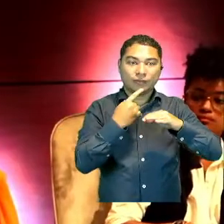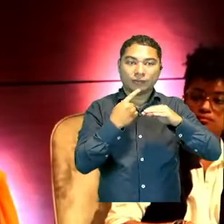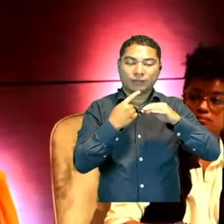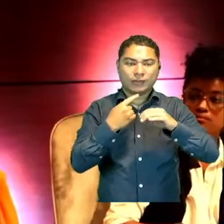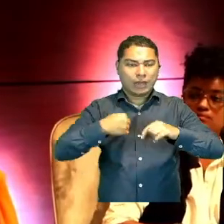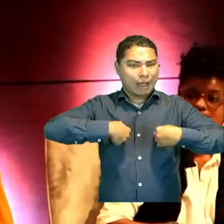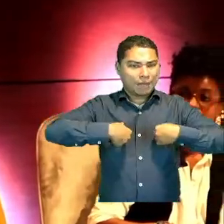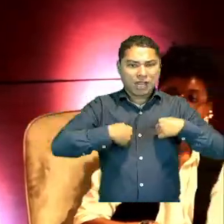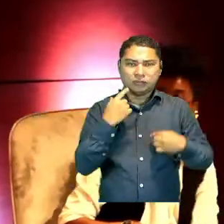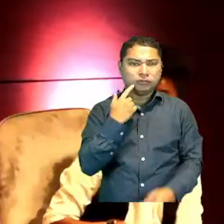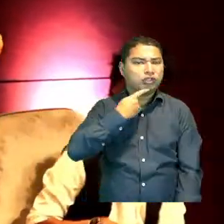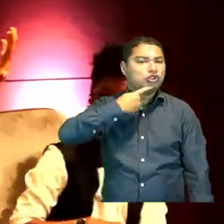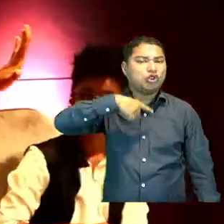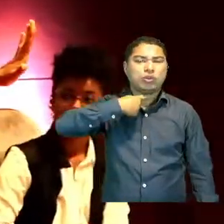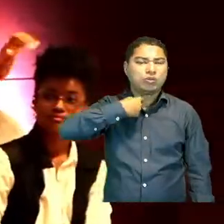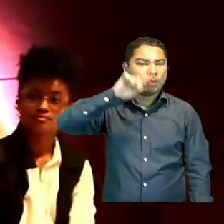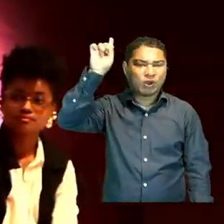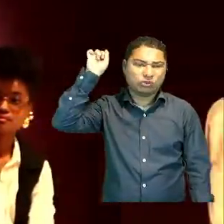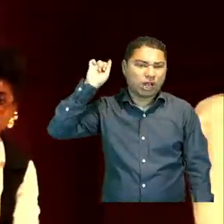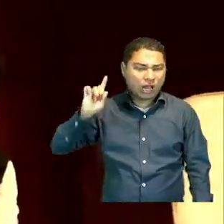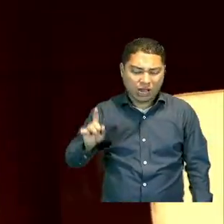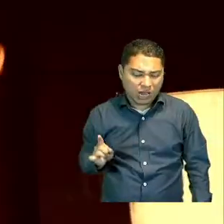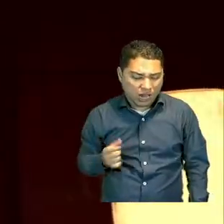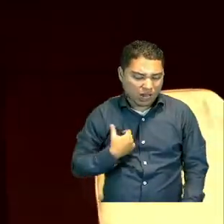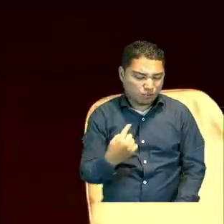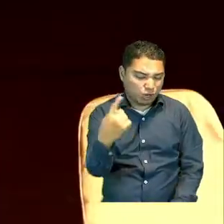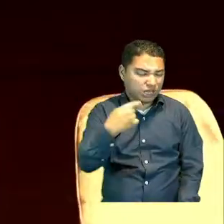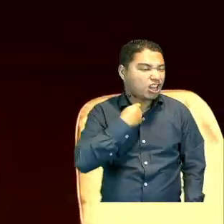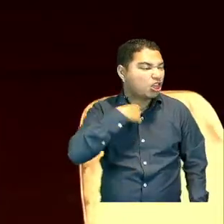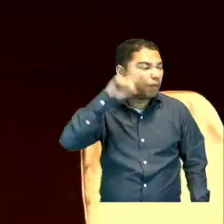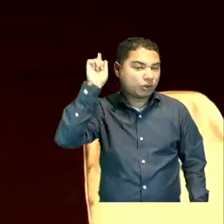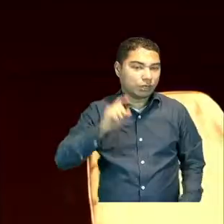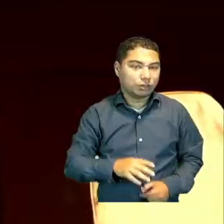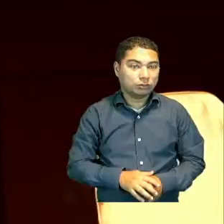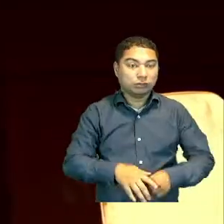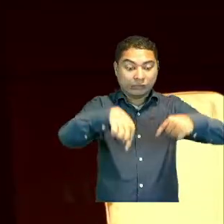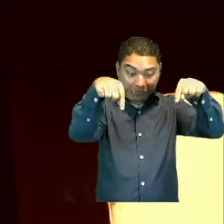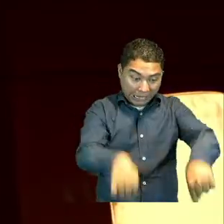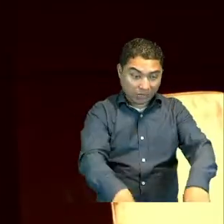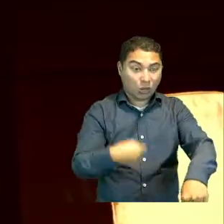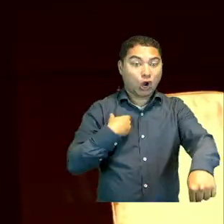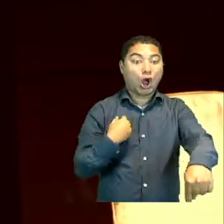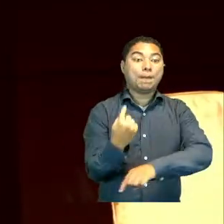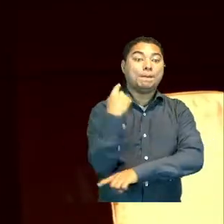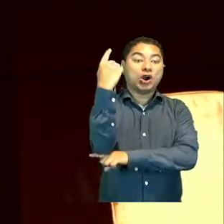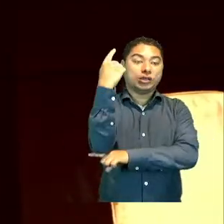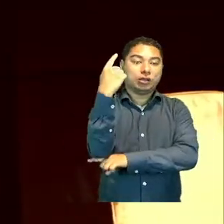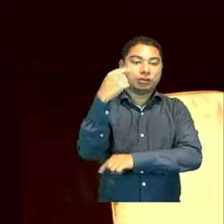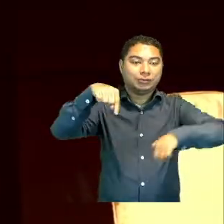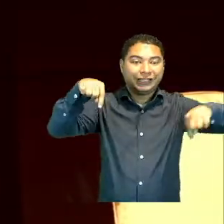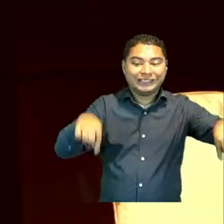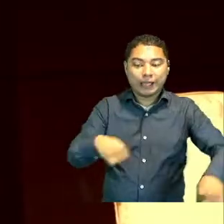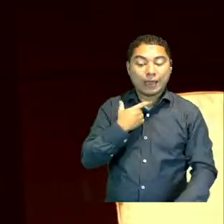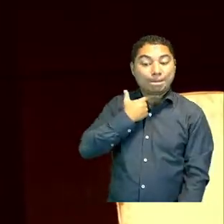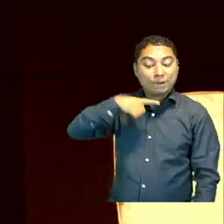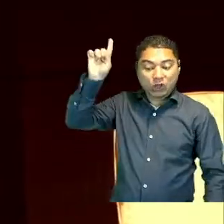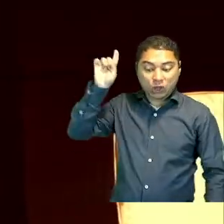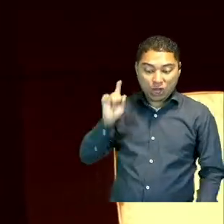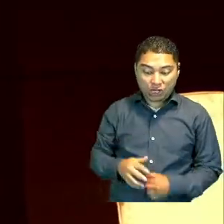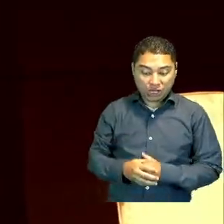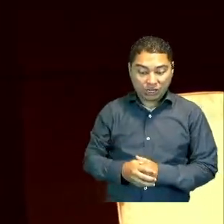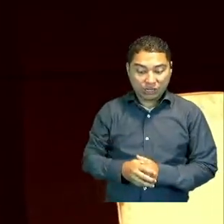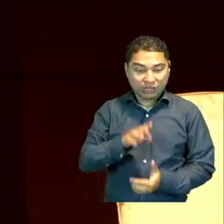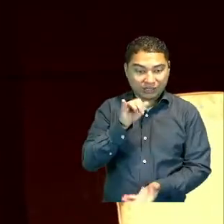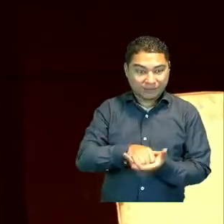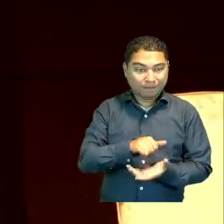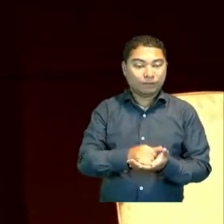told, but I don't like politics. Well, that is a political statement. When you say, I don't like